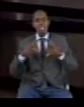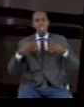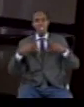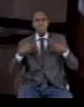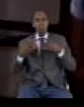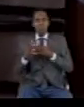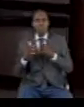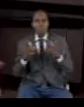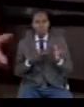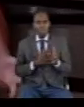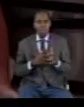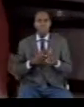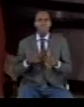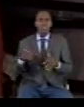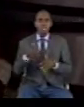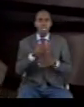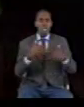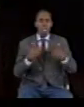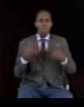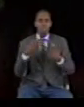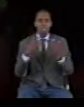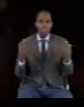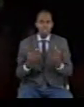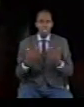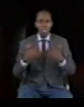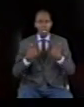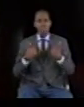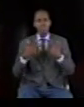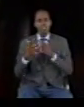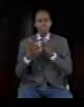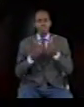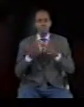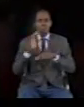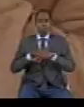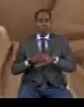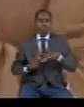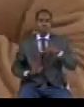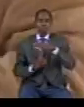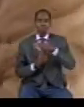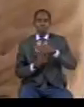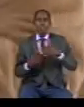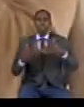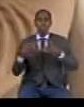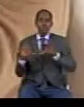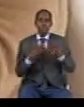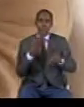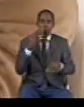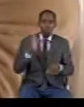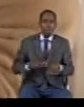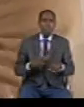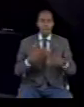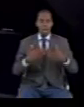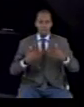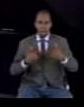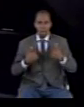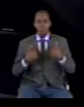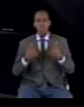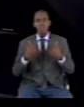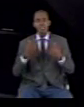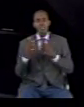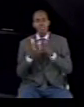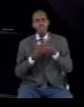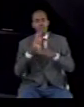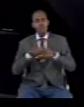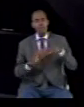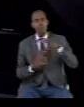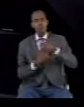Jesus. They have their sin. They have Jesus on top. They have their evil. They have Jesus along with the evil. They have